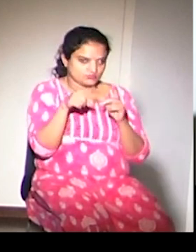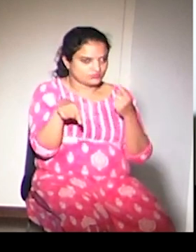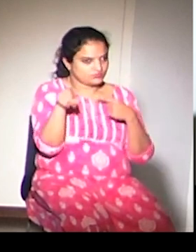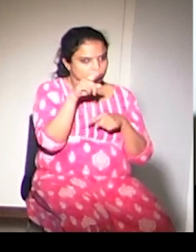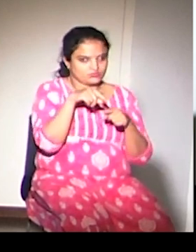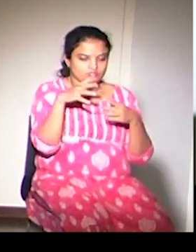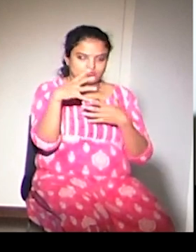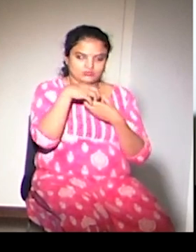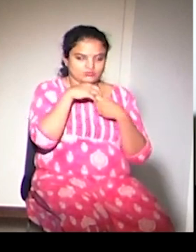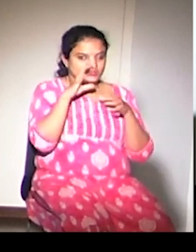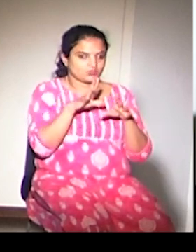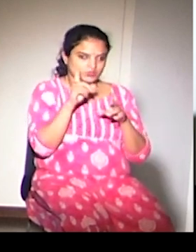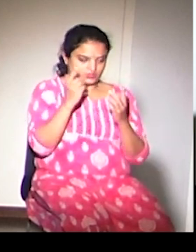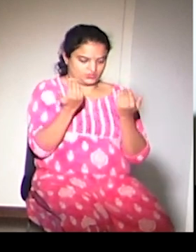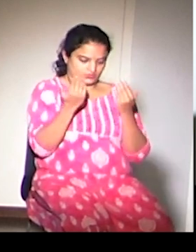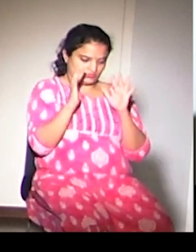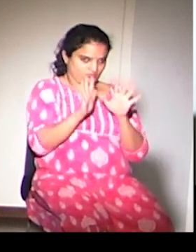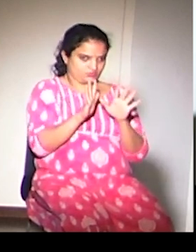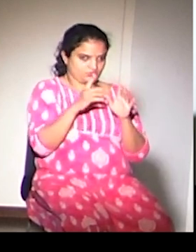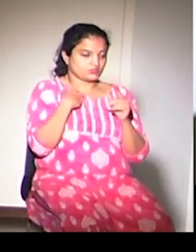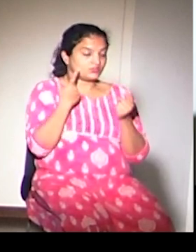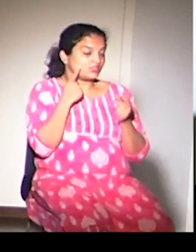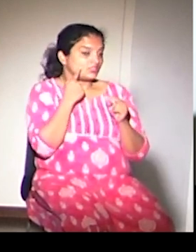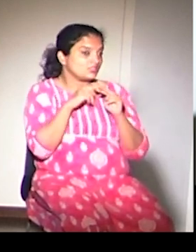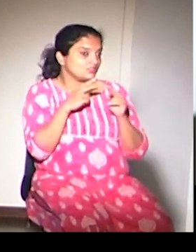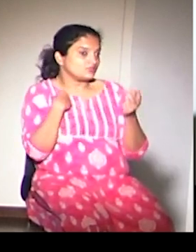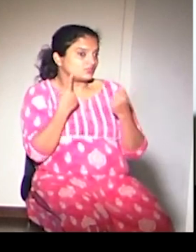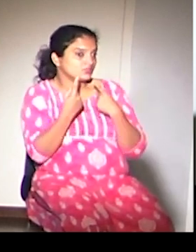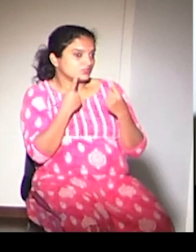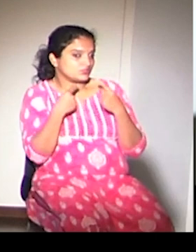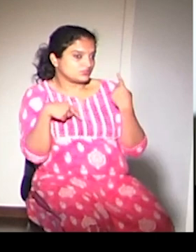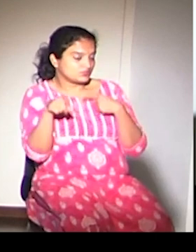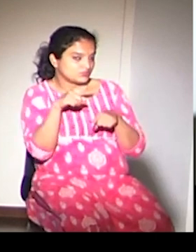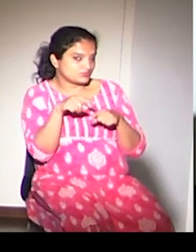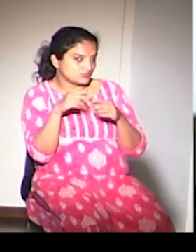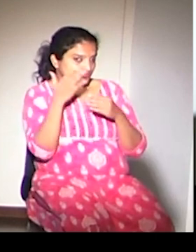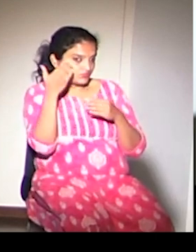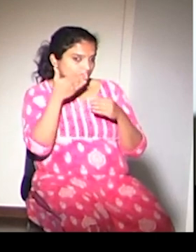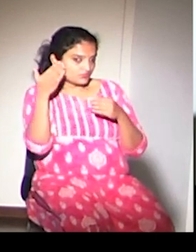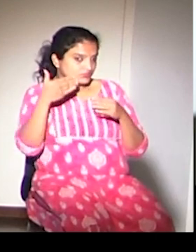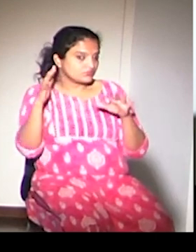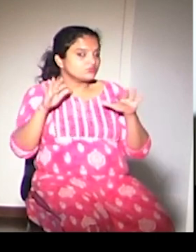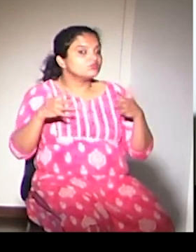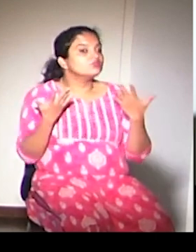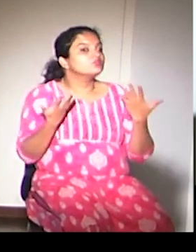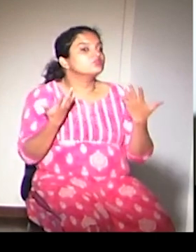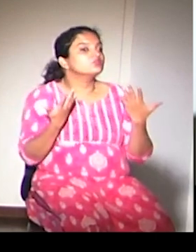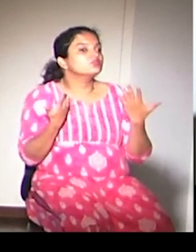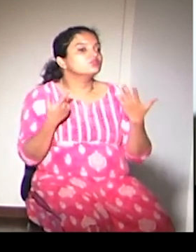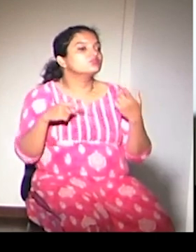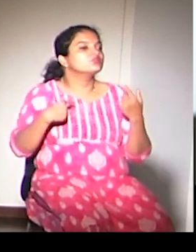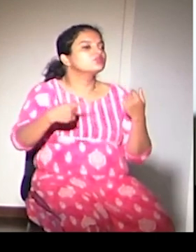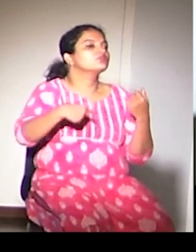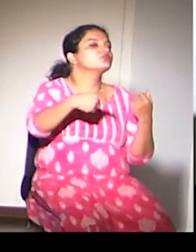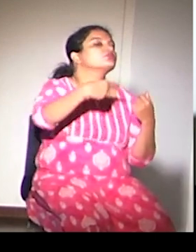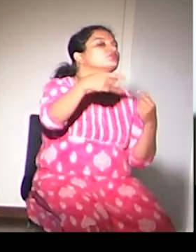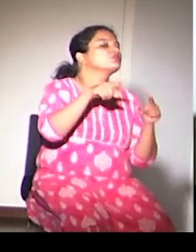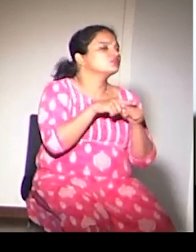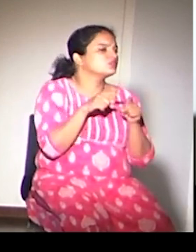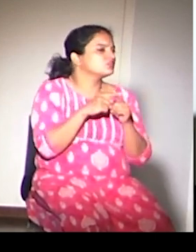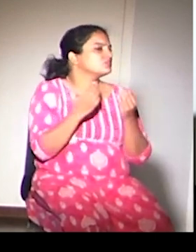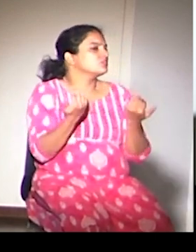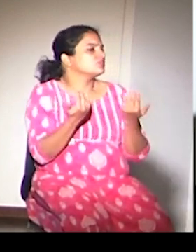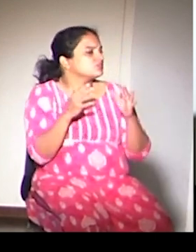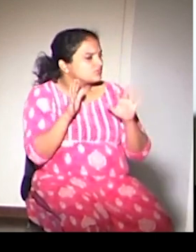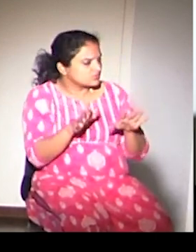widely available. But when we're talking about chemicals that we use to glaze, they're not always available in the